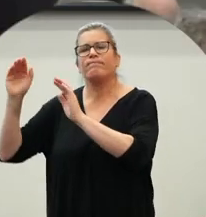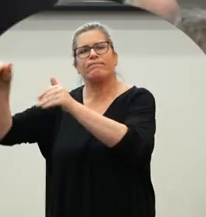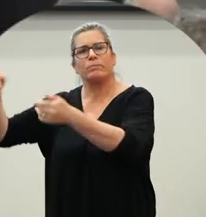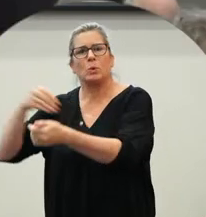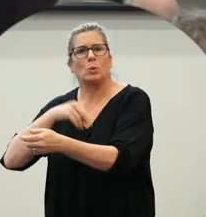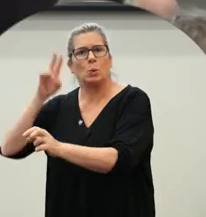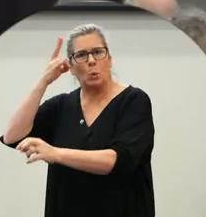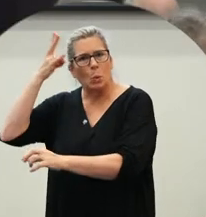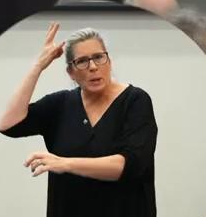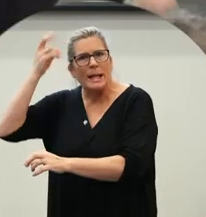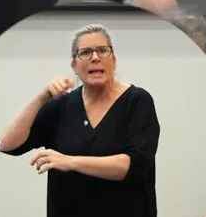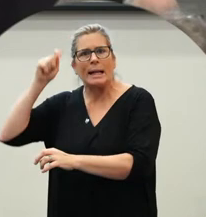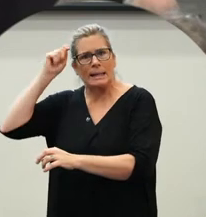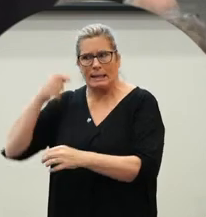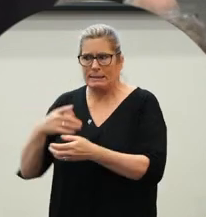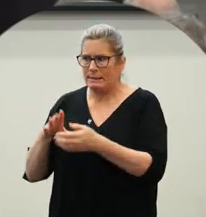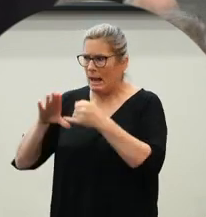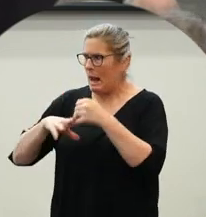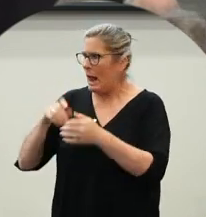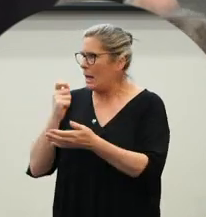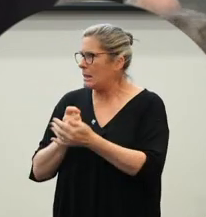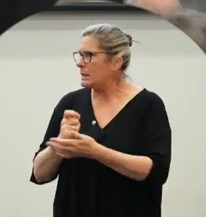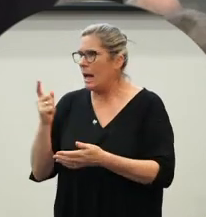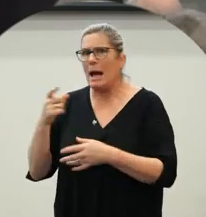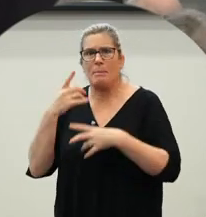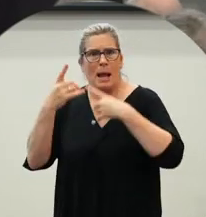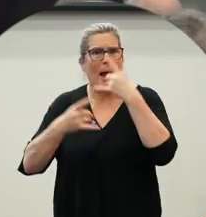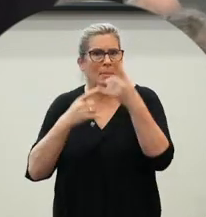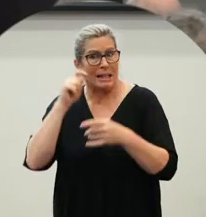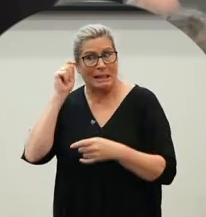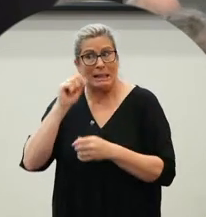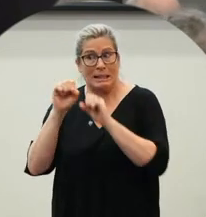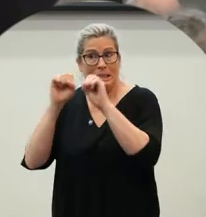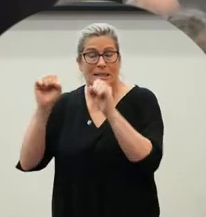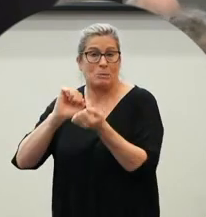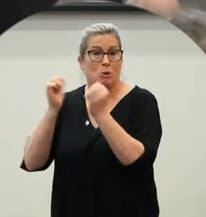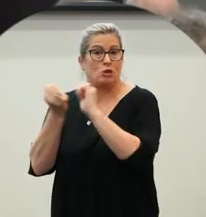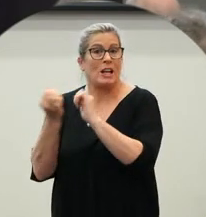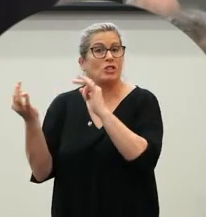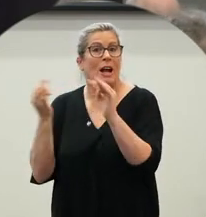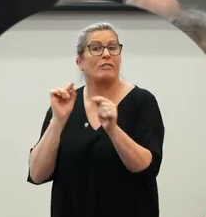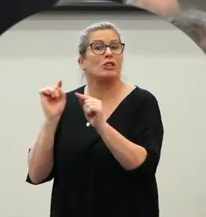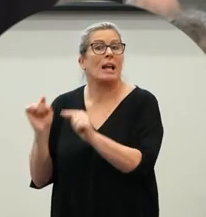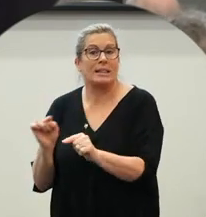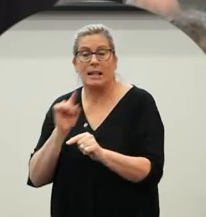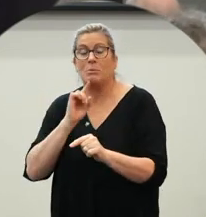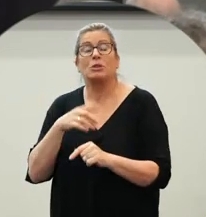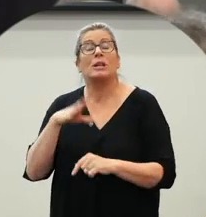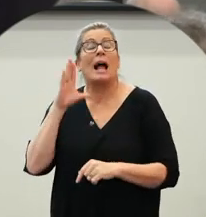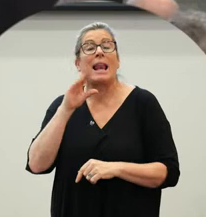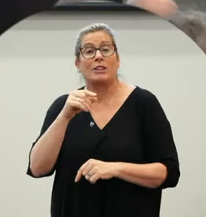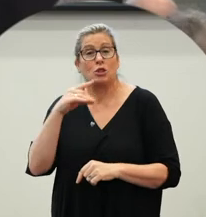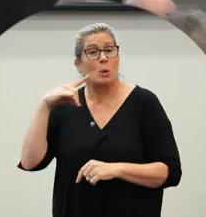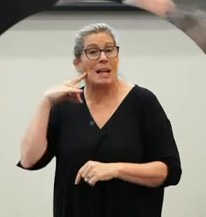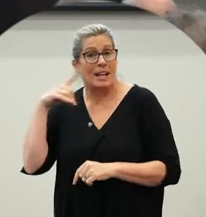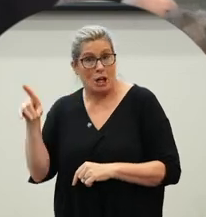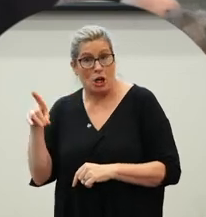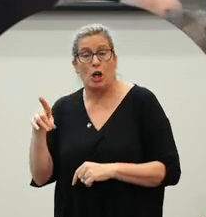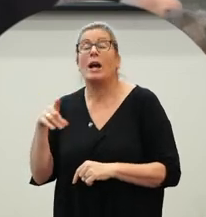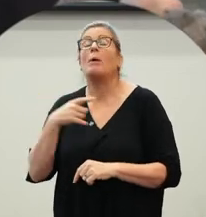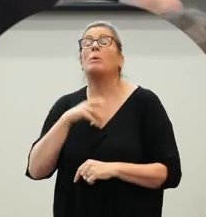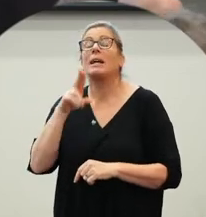And it was the last time I think it happened. Yes. They changed the system after that. But I'll let you hear it and we can talk about